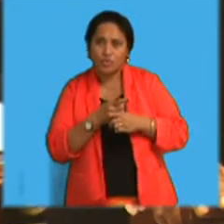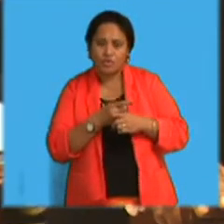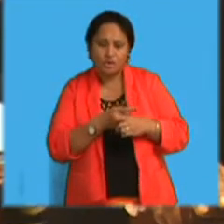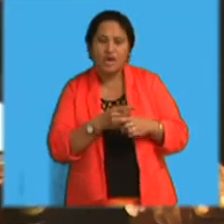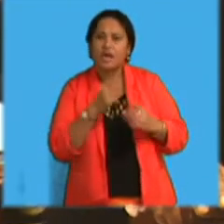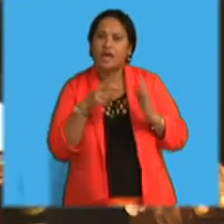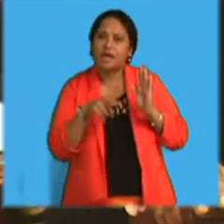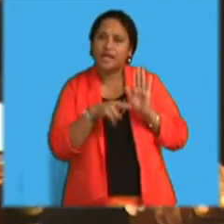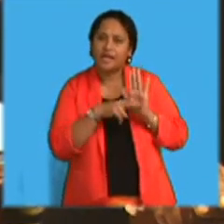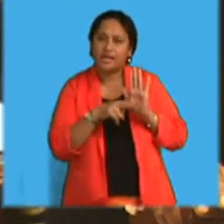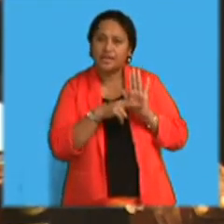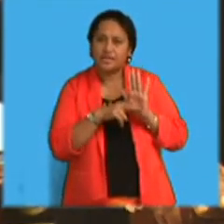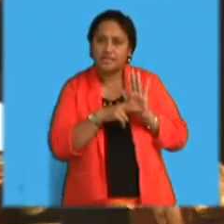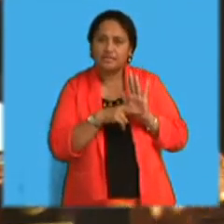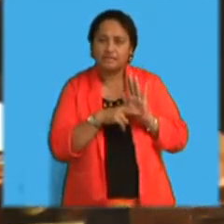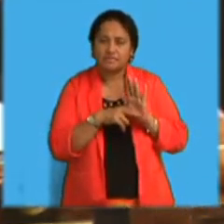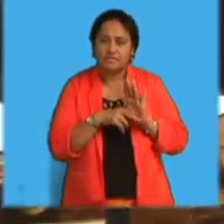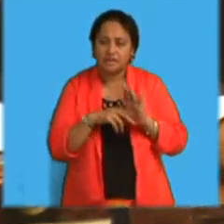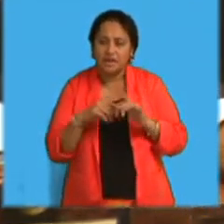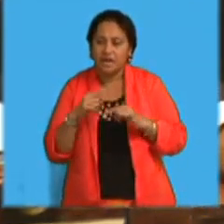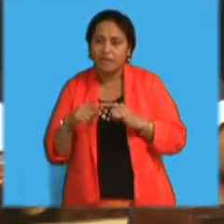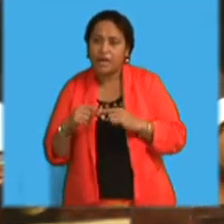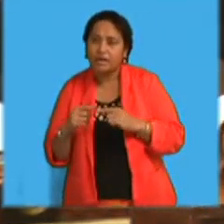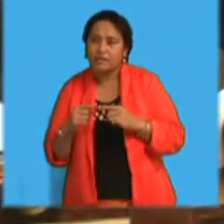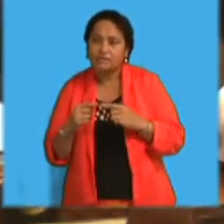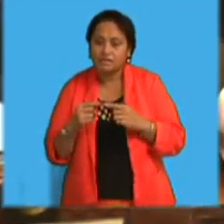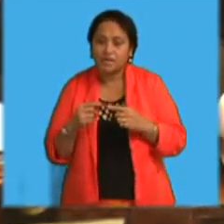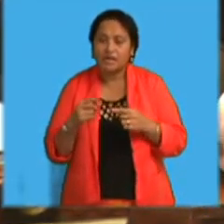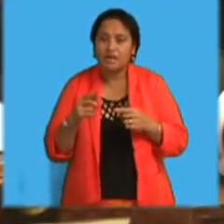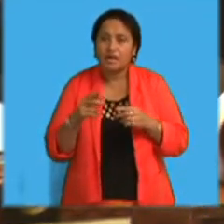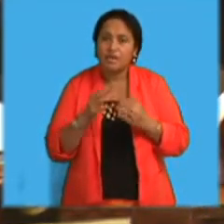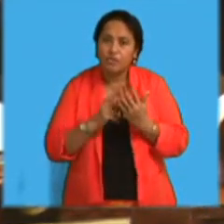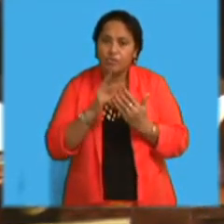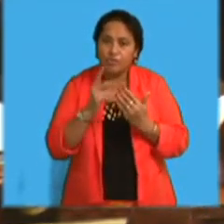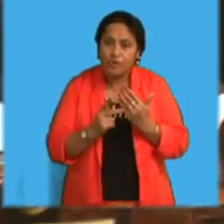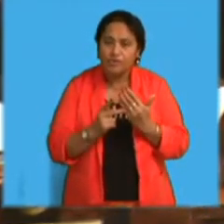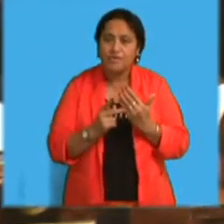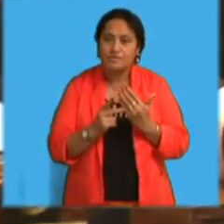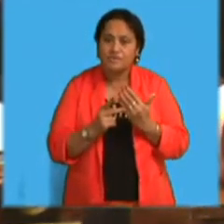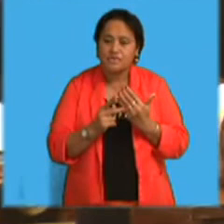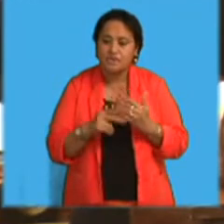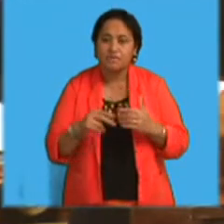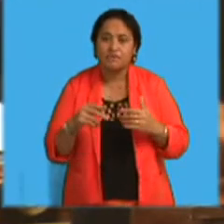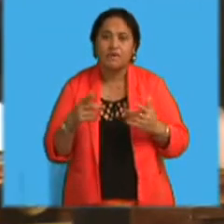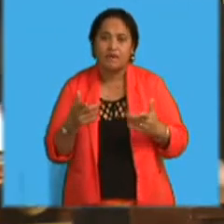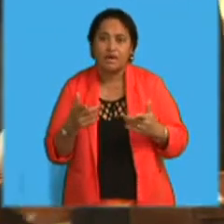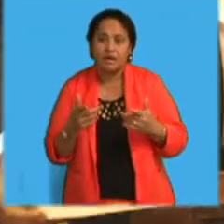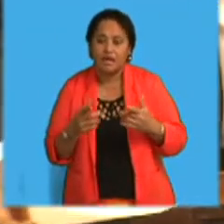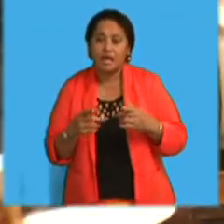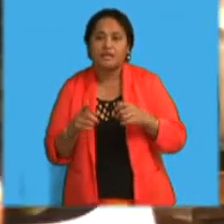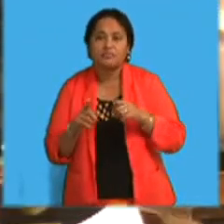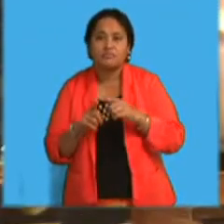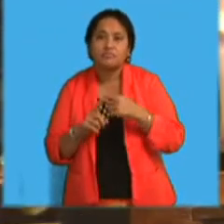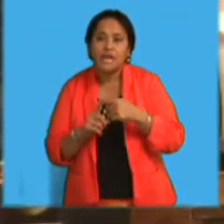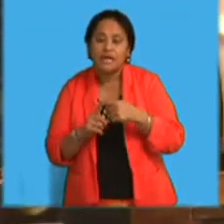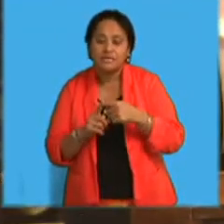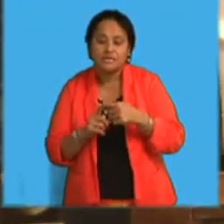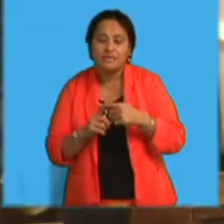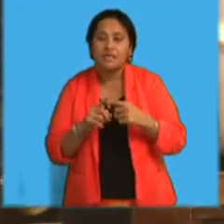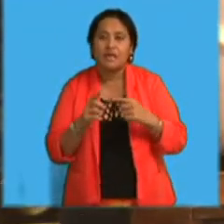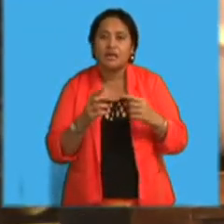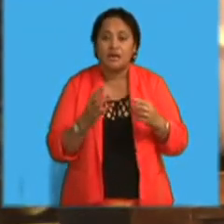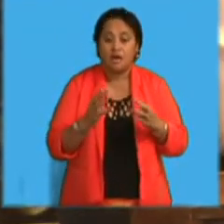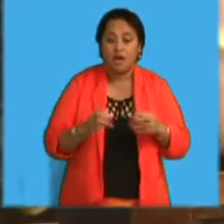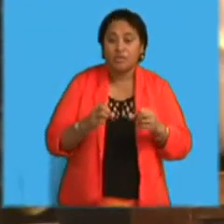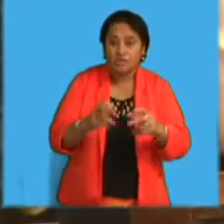and in the same breath they are questioning the very initiative that is providing the much-needed opportunities to the grassroots.